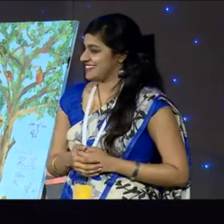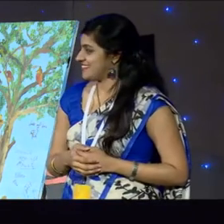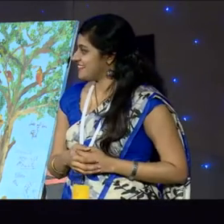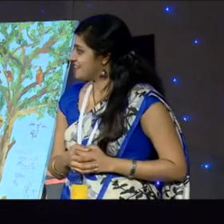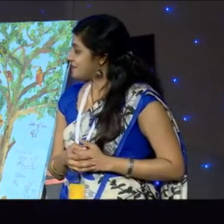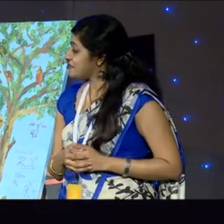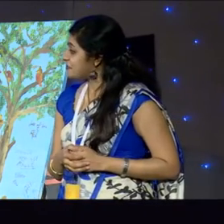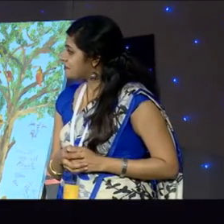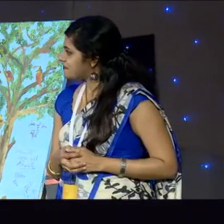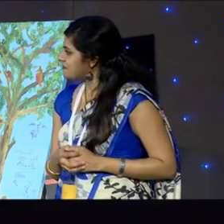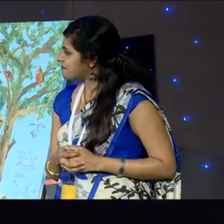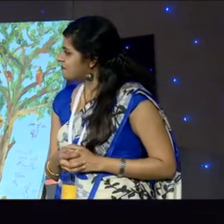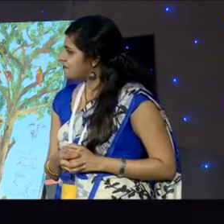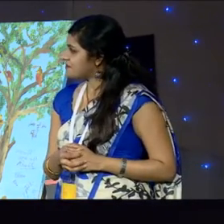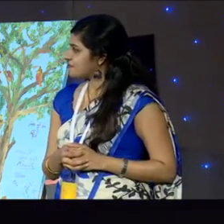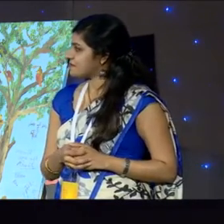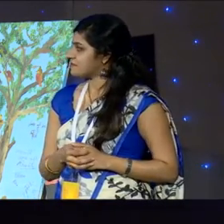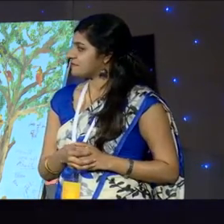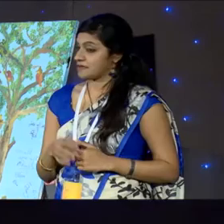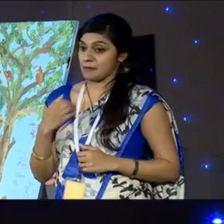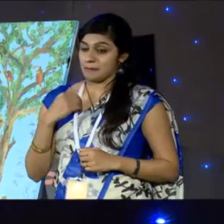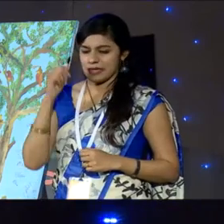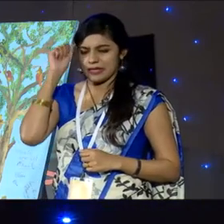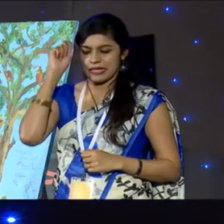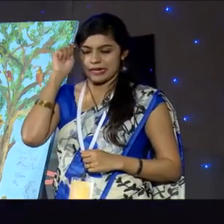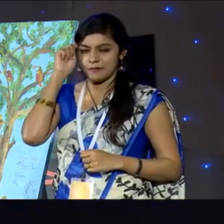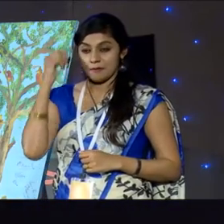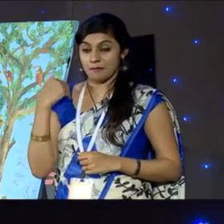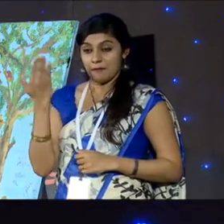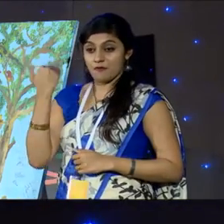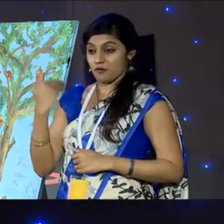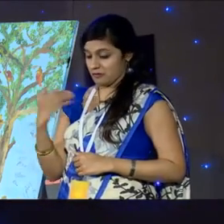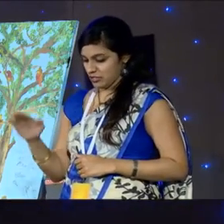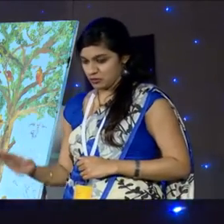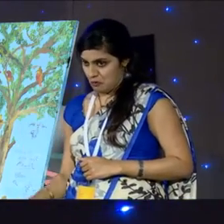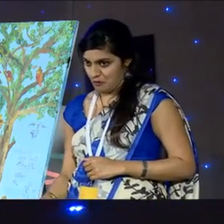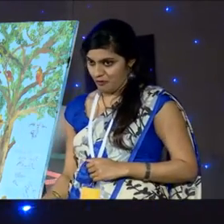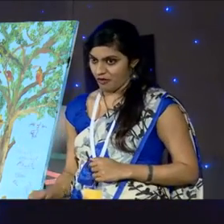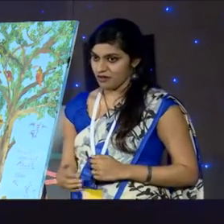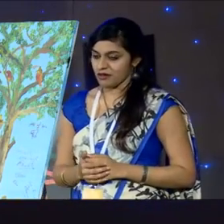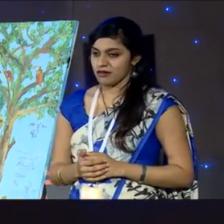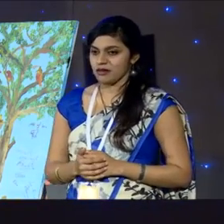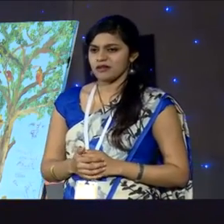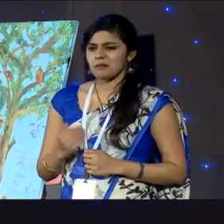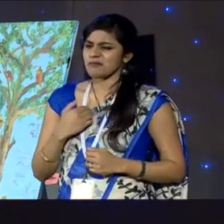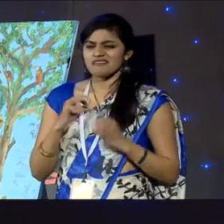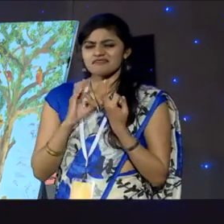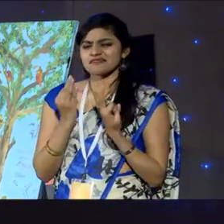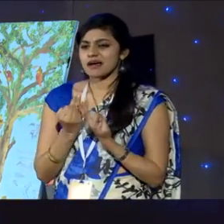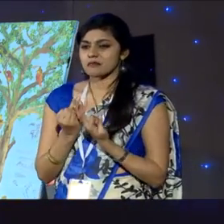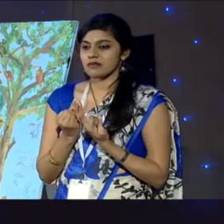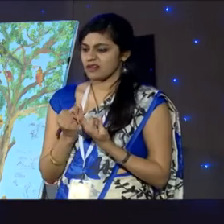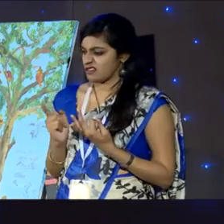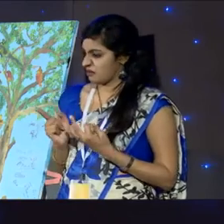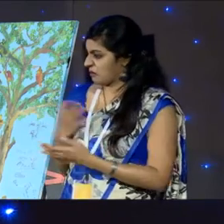right? So I remember when I was a kid, at home, I was treated very normally, you know. Once in a